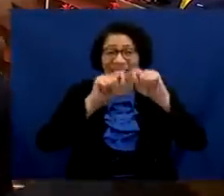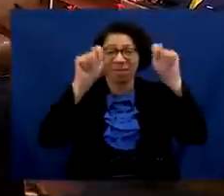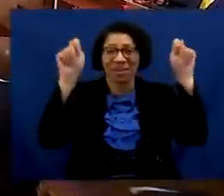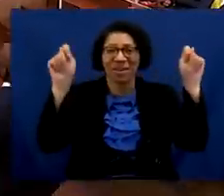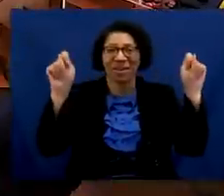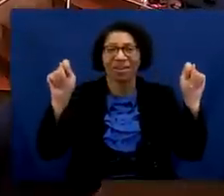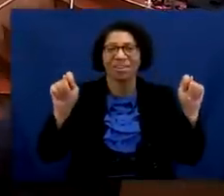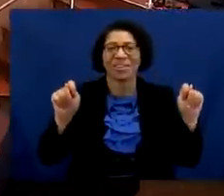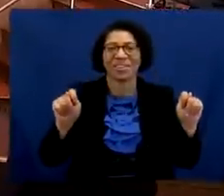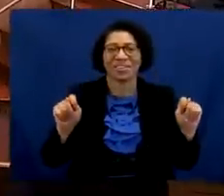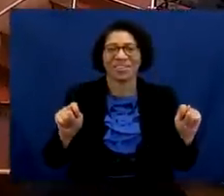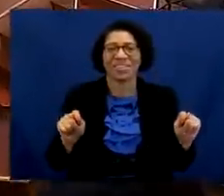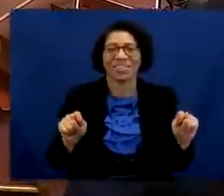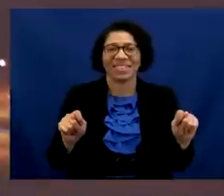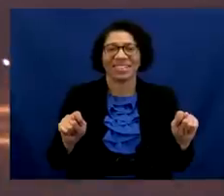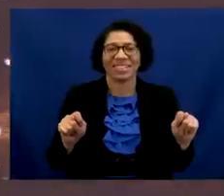throne,